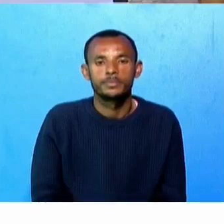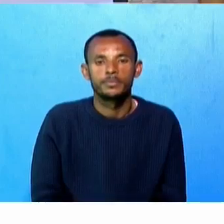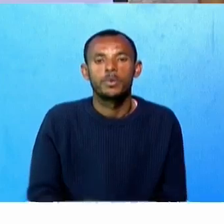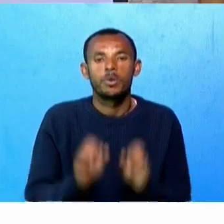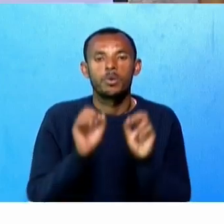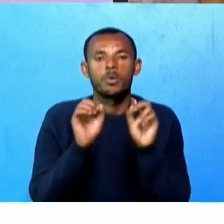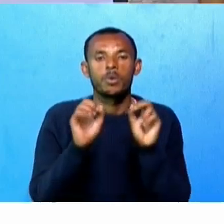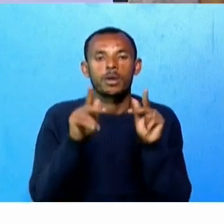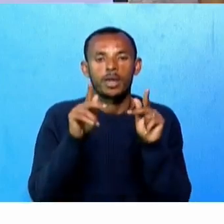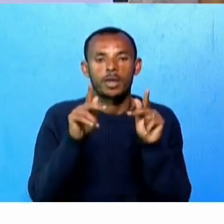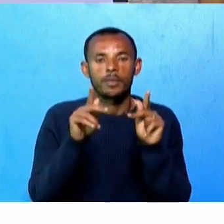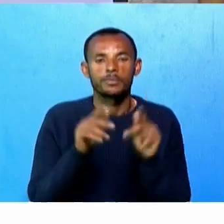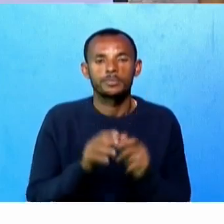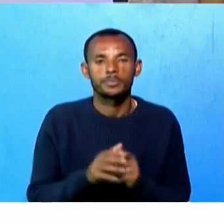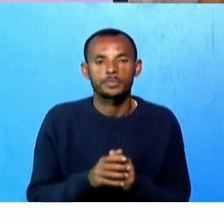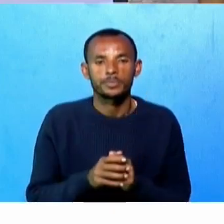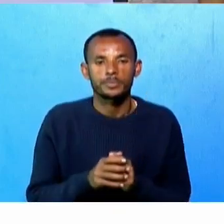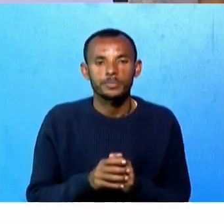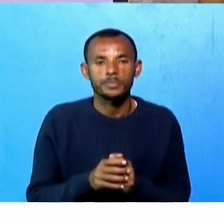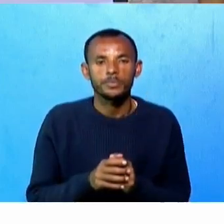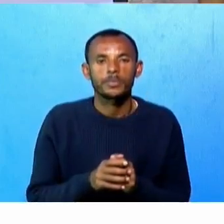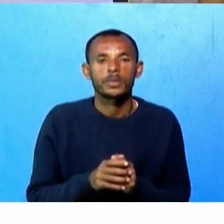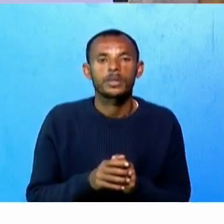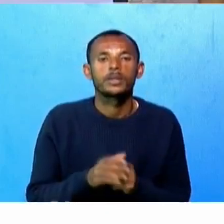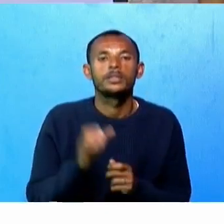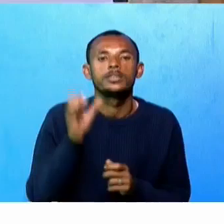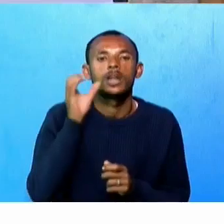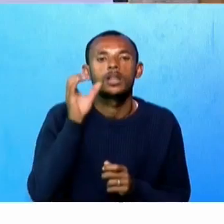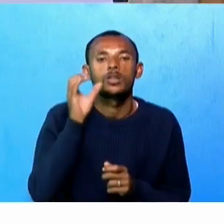Okay, child two